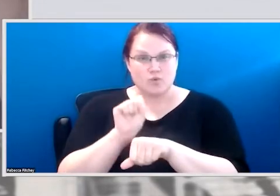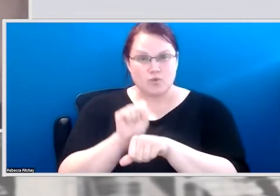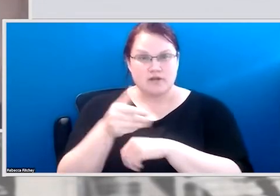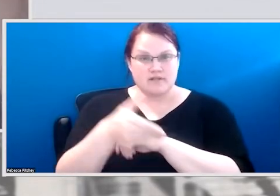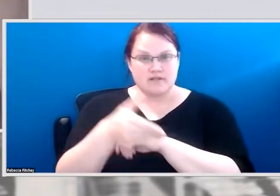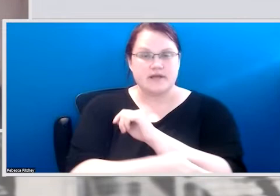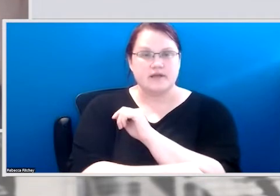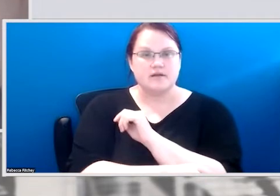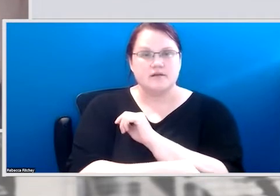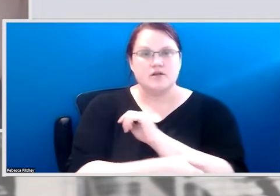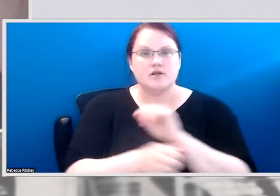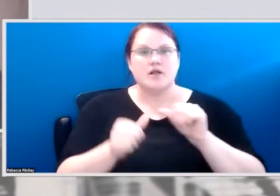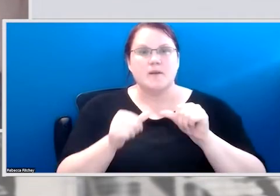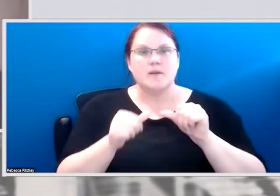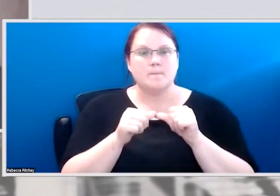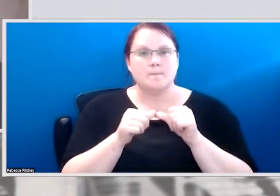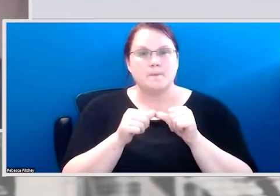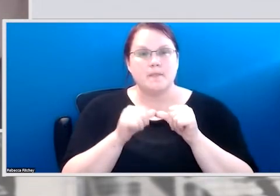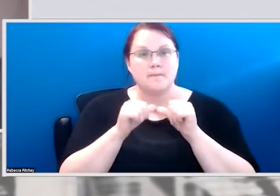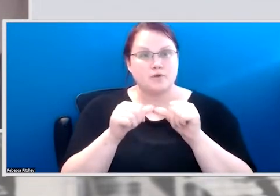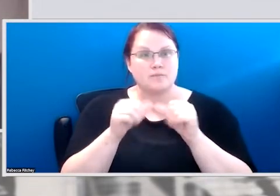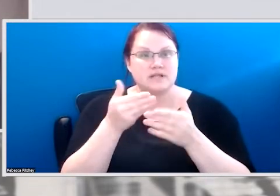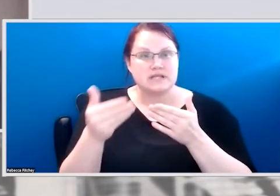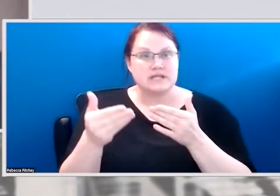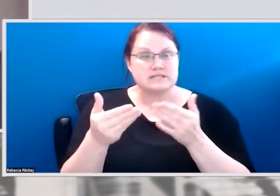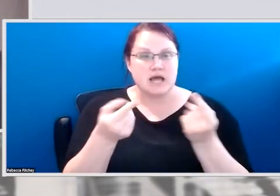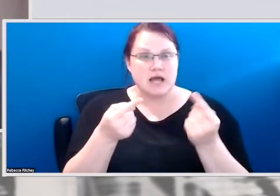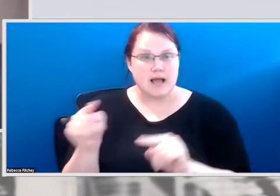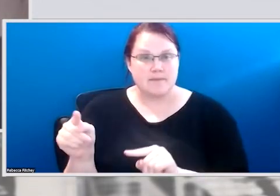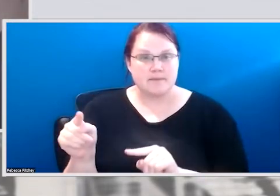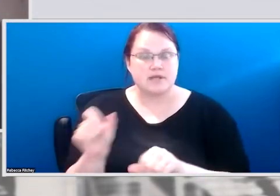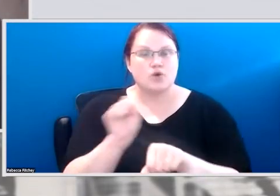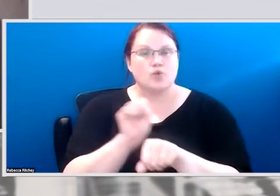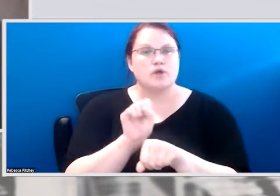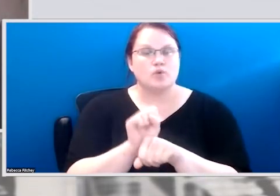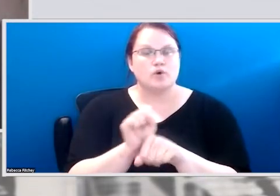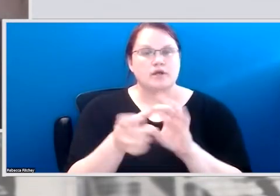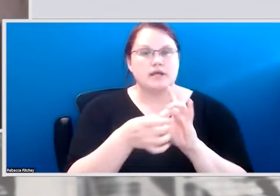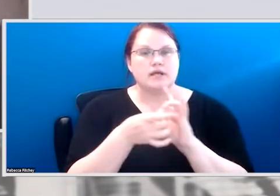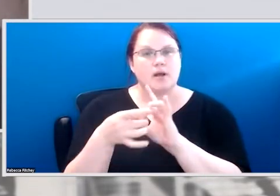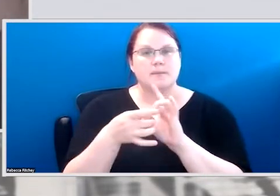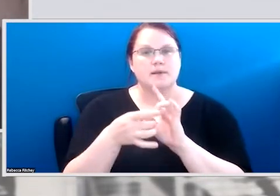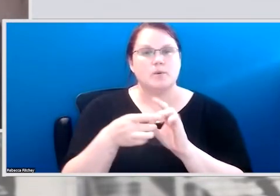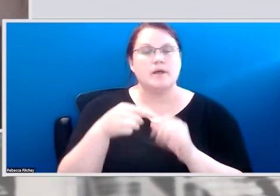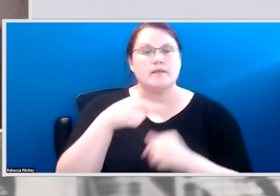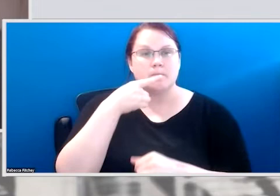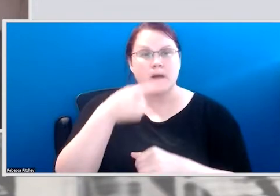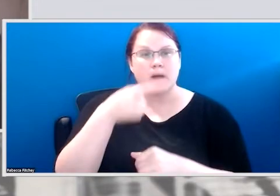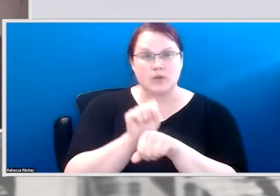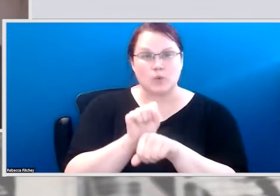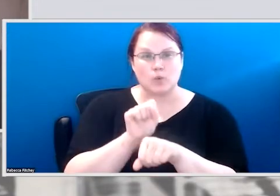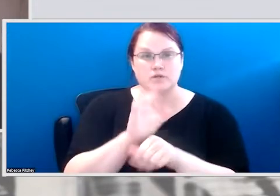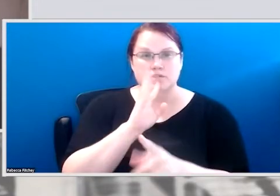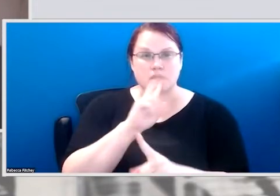lot of improvements that are taking place that we work in combination with Public Works and